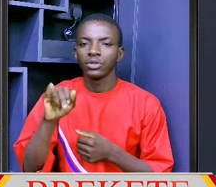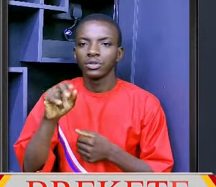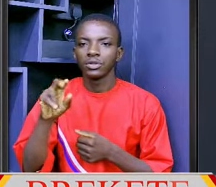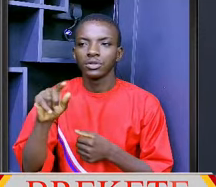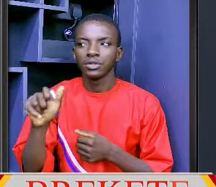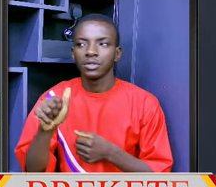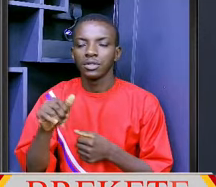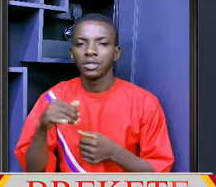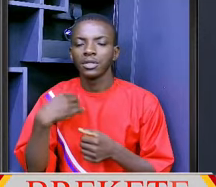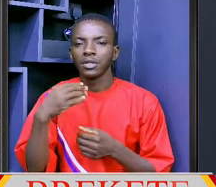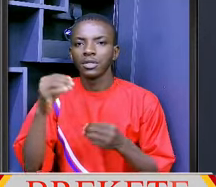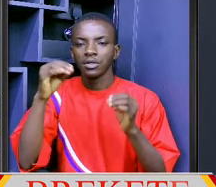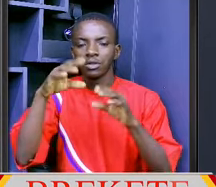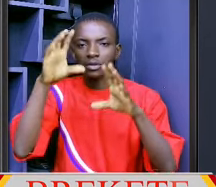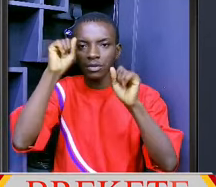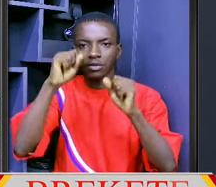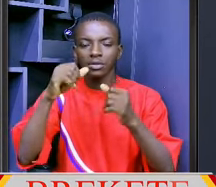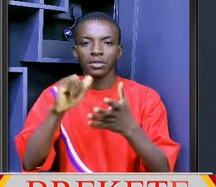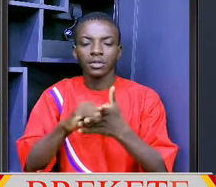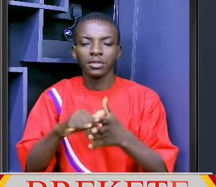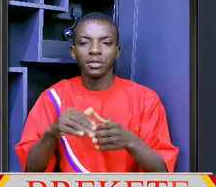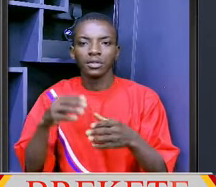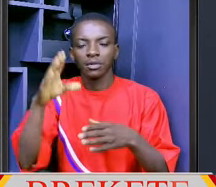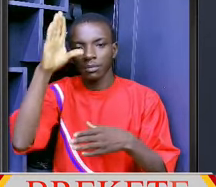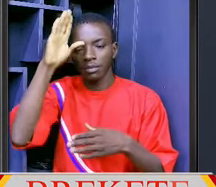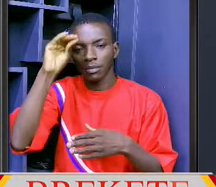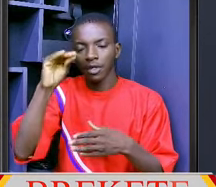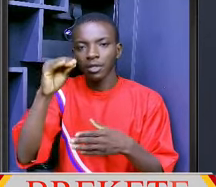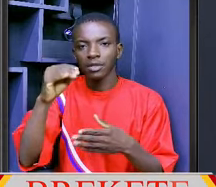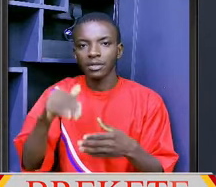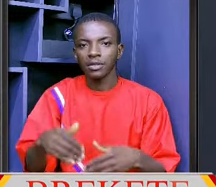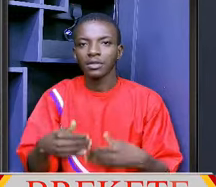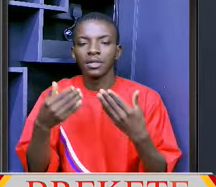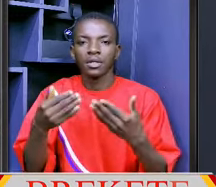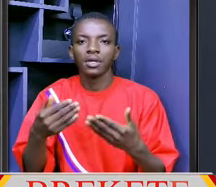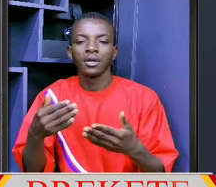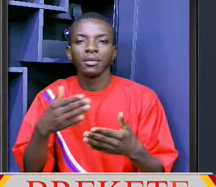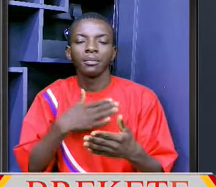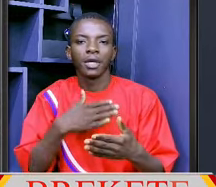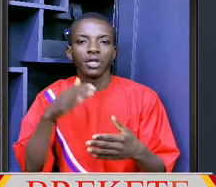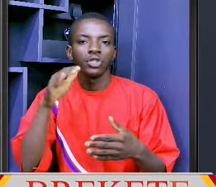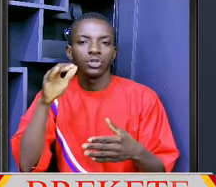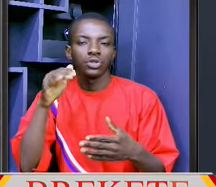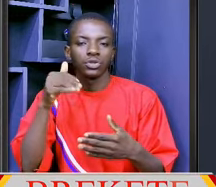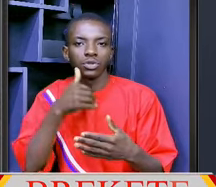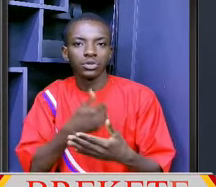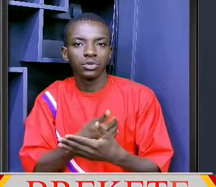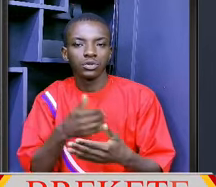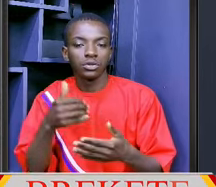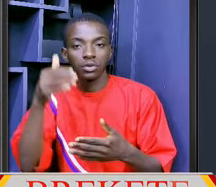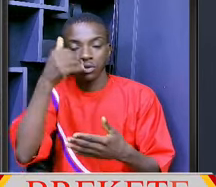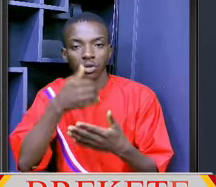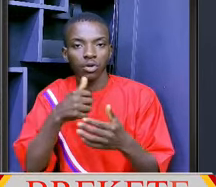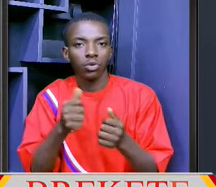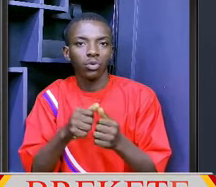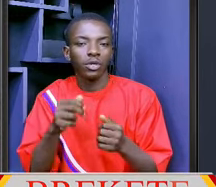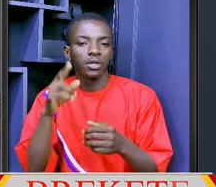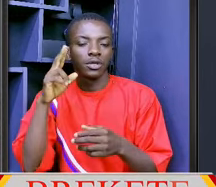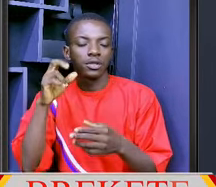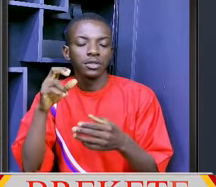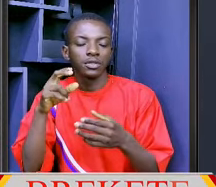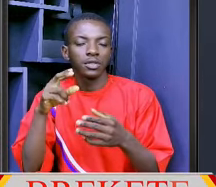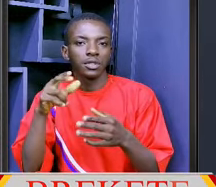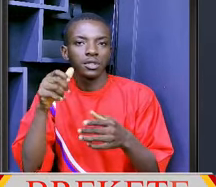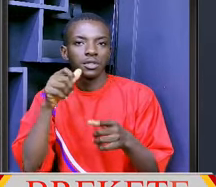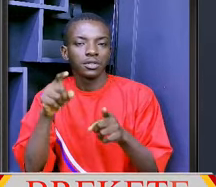he said, my ordinary president, I saw the man will marry me, carry my son, keep for Okene with his sister and